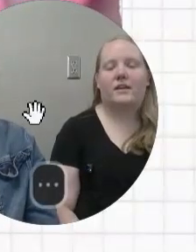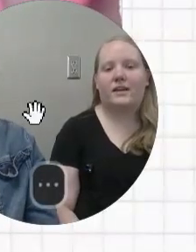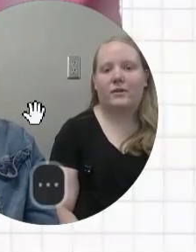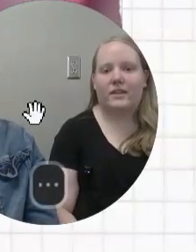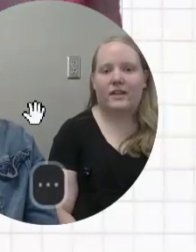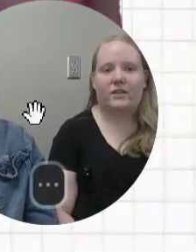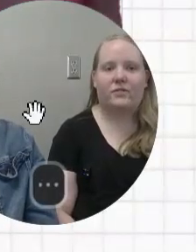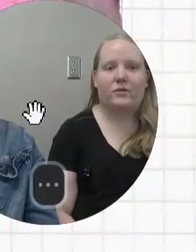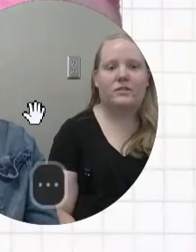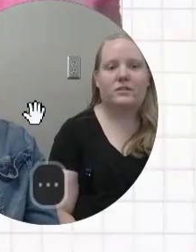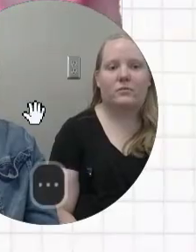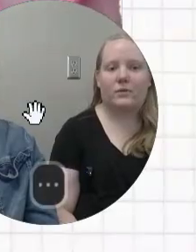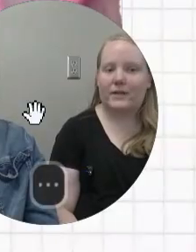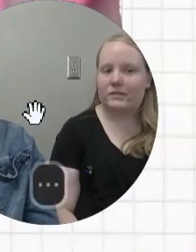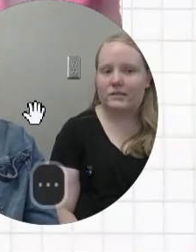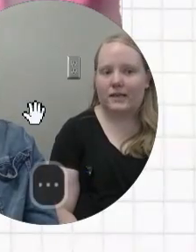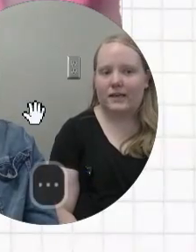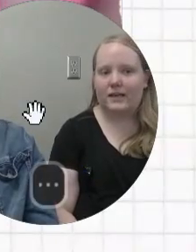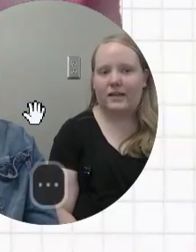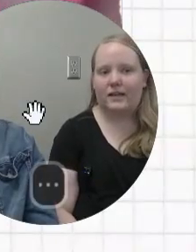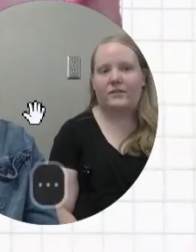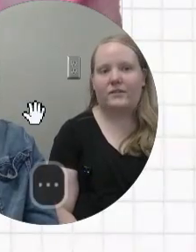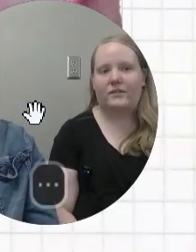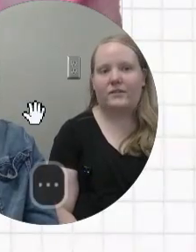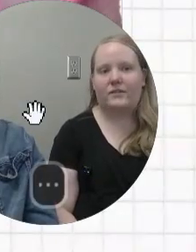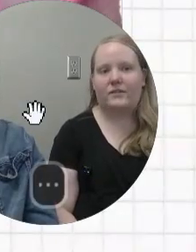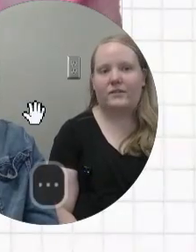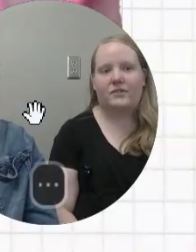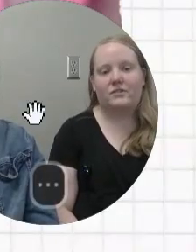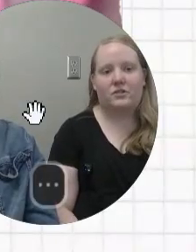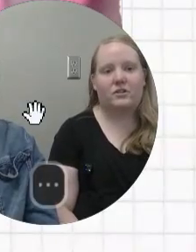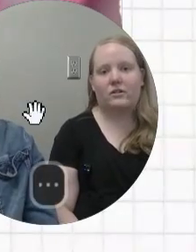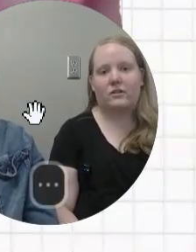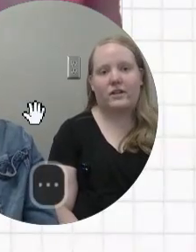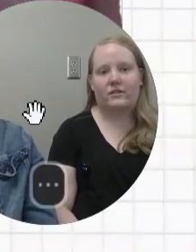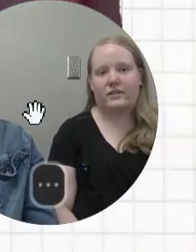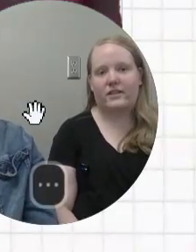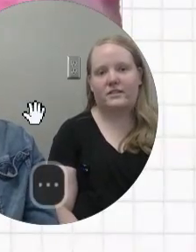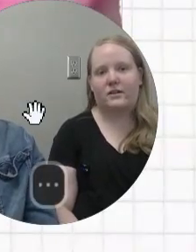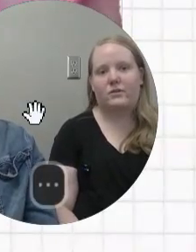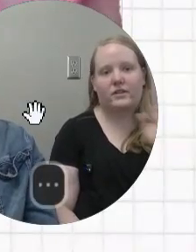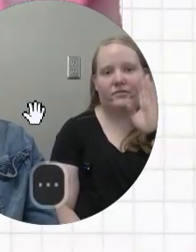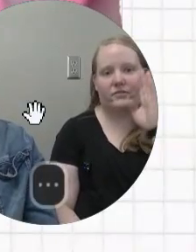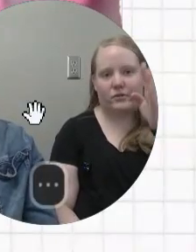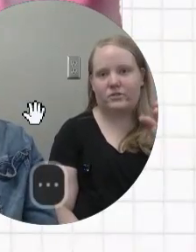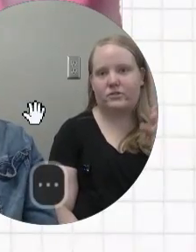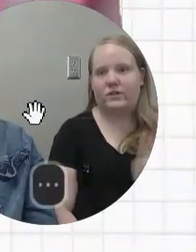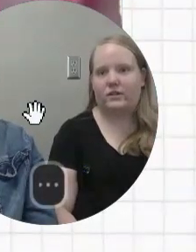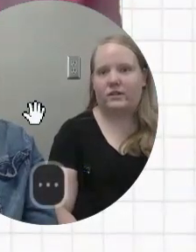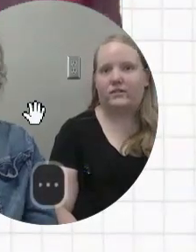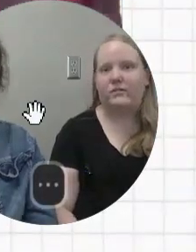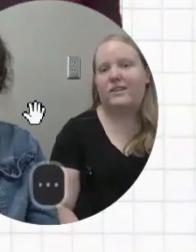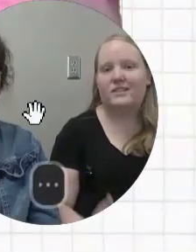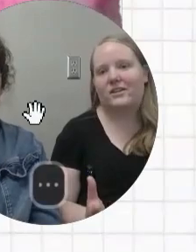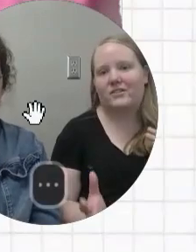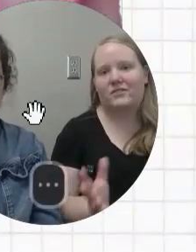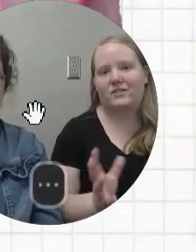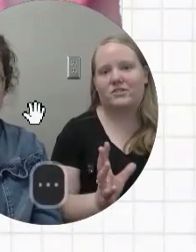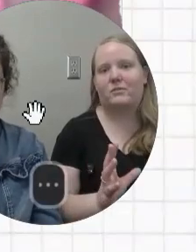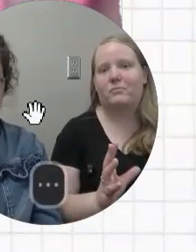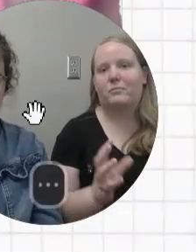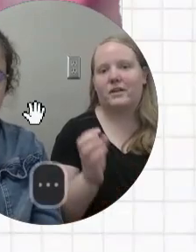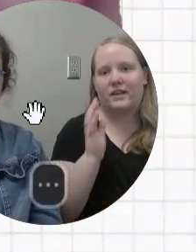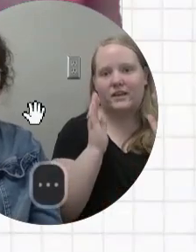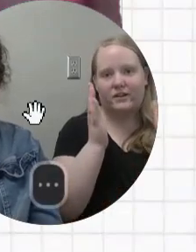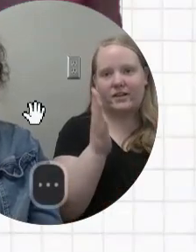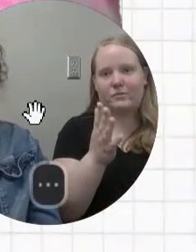attention. And that way they can focus on what you're saying and they don't have to filter all the other things out when they're focused directly